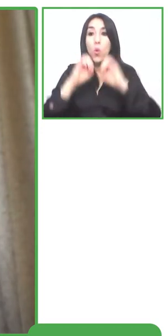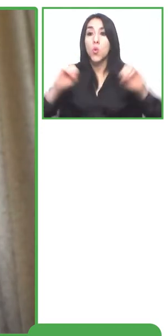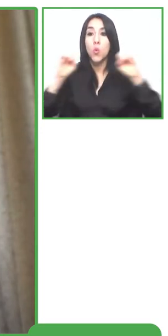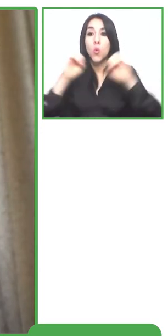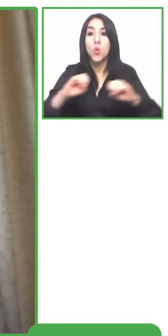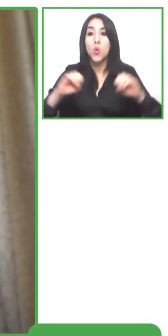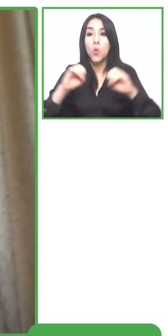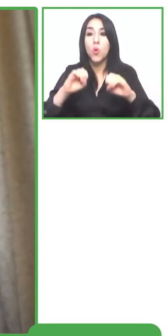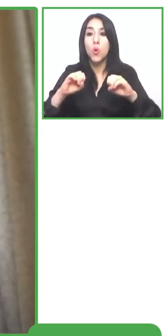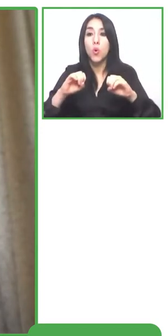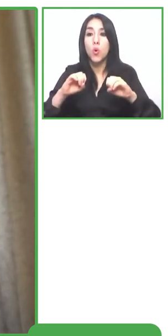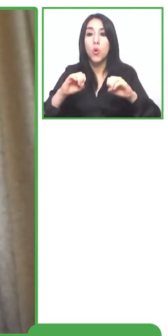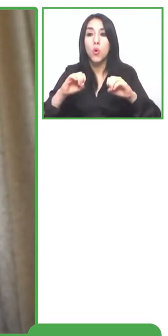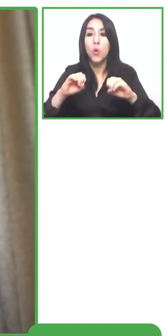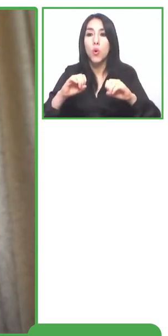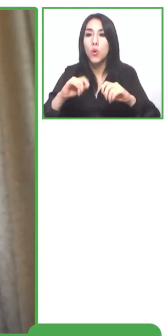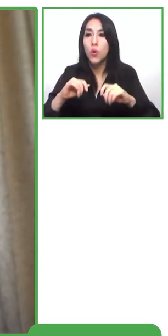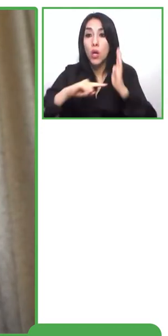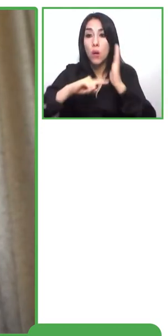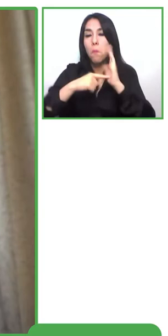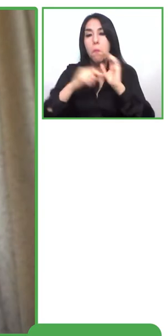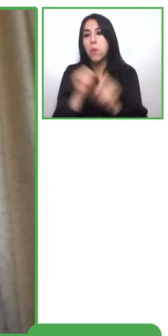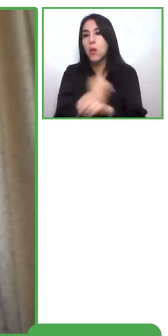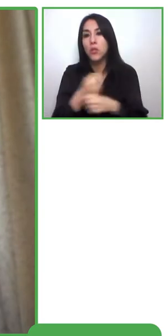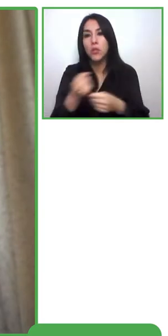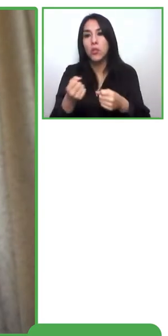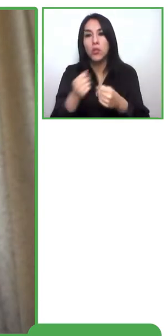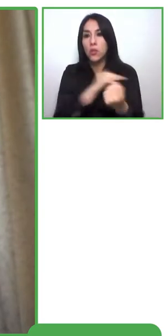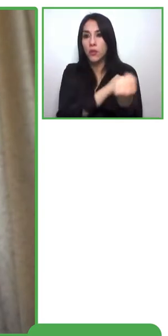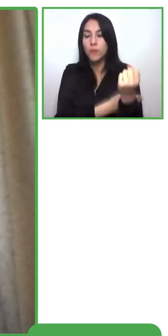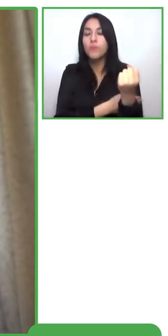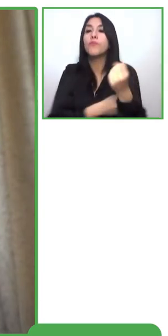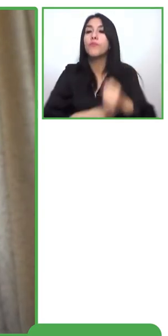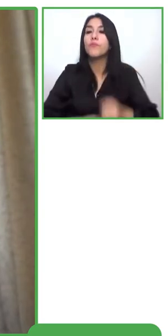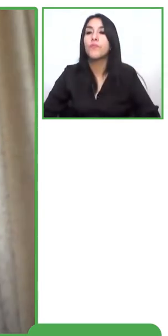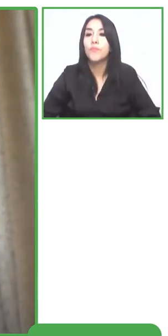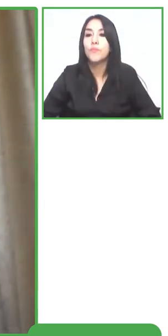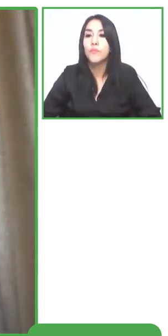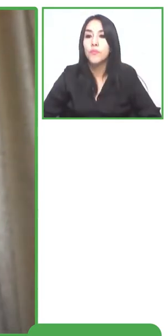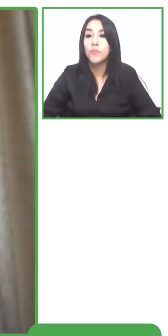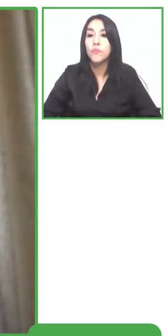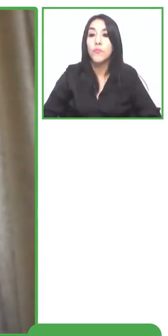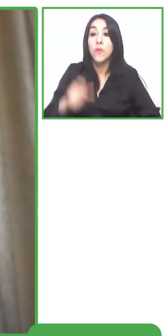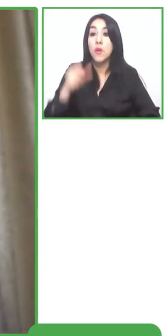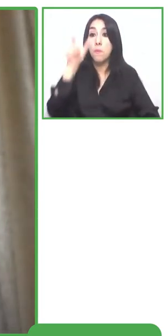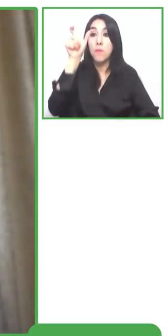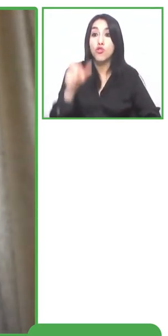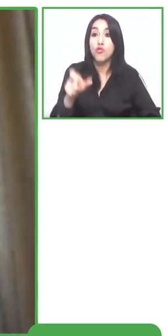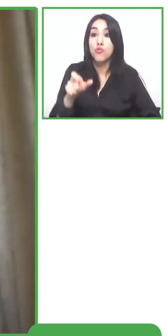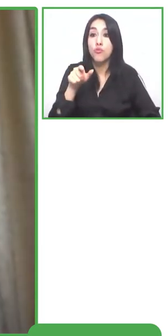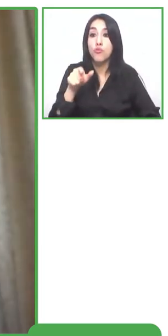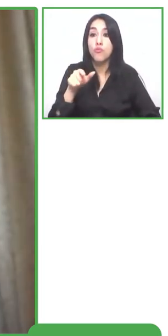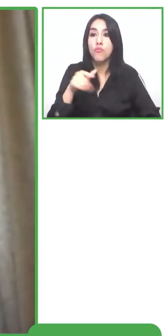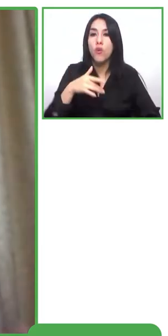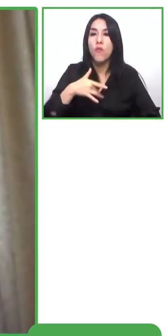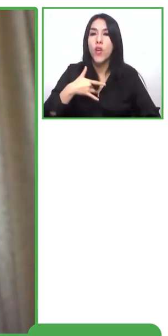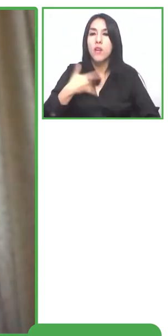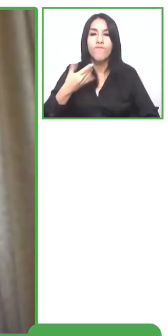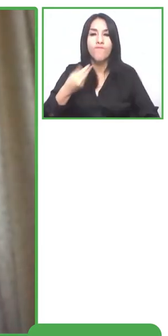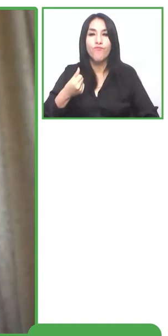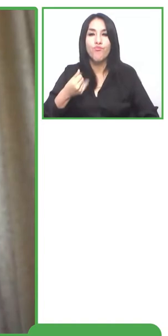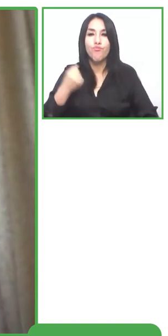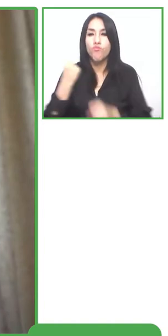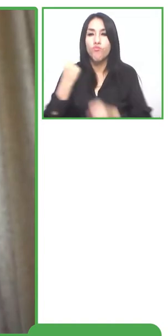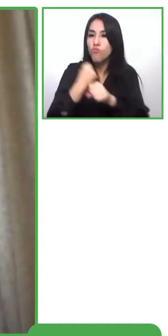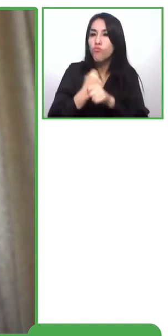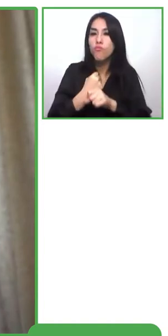or mechanisms to empower those people. As long as they feel useful, as long as these